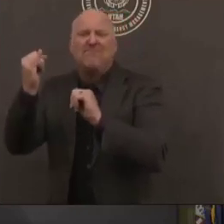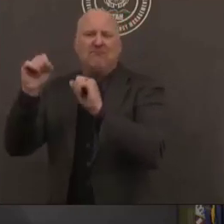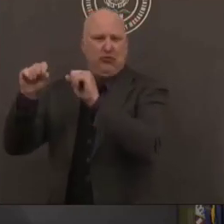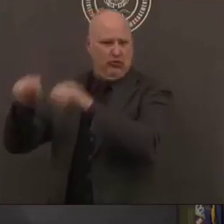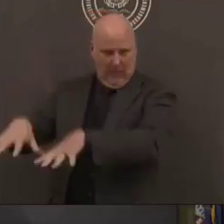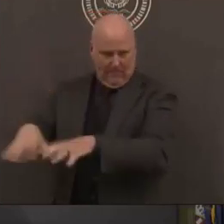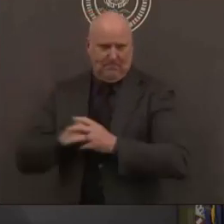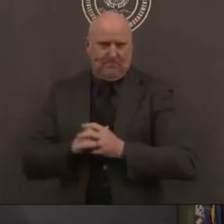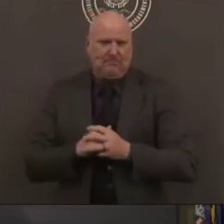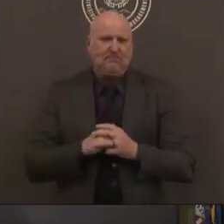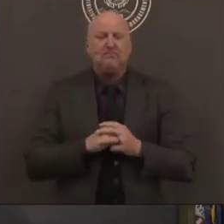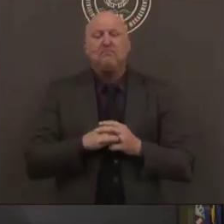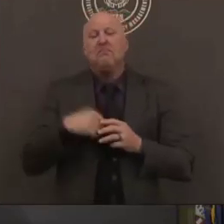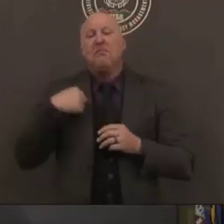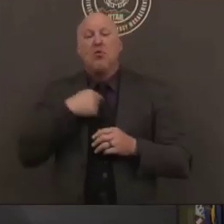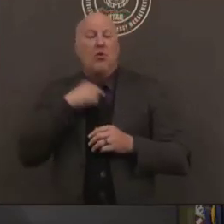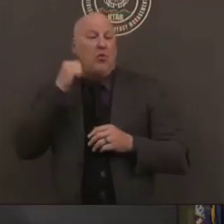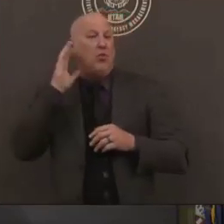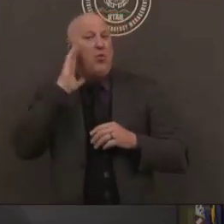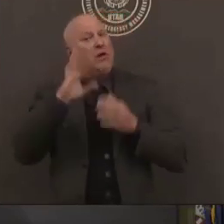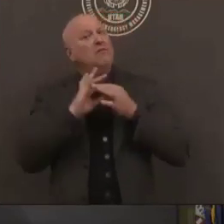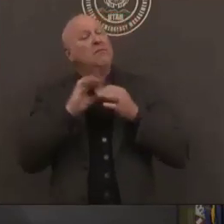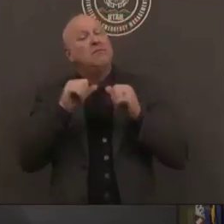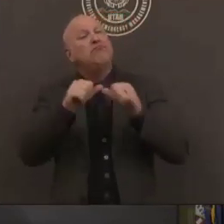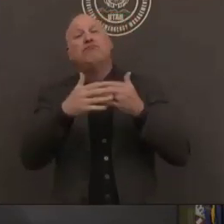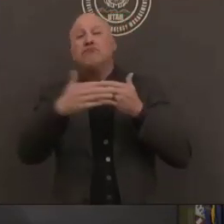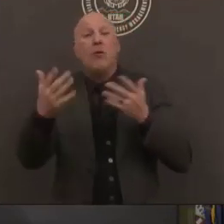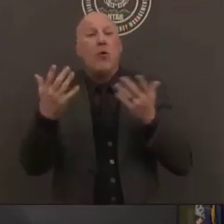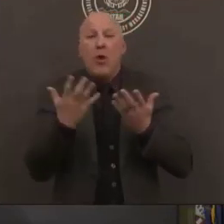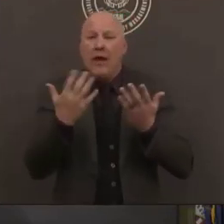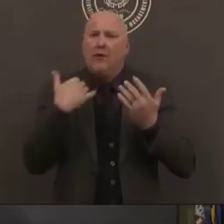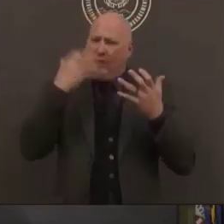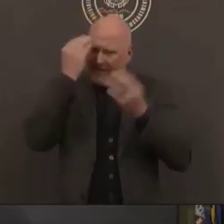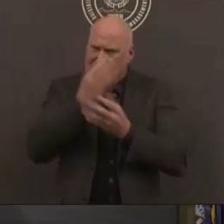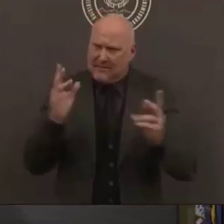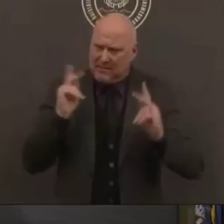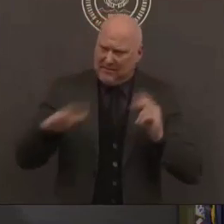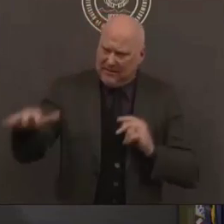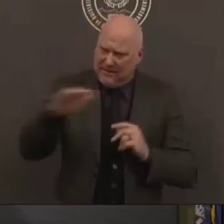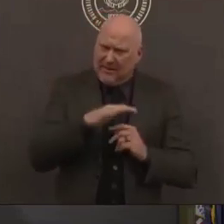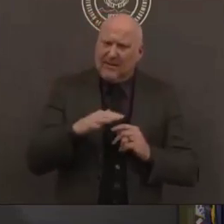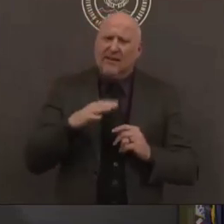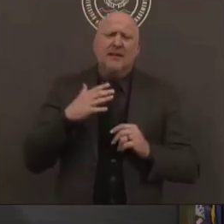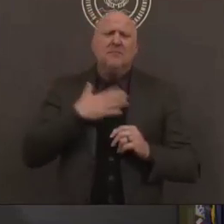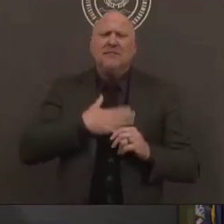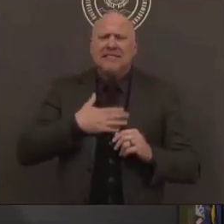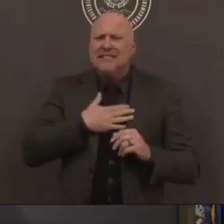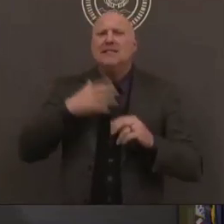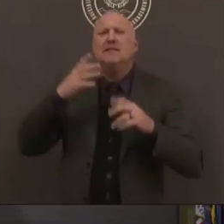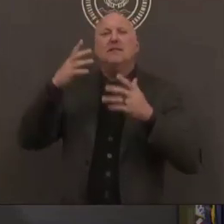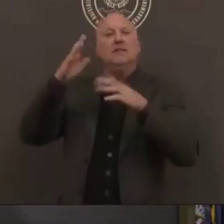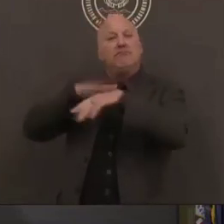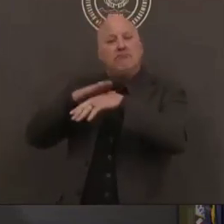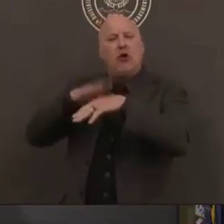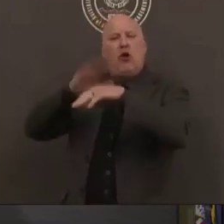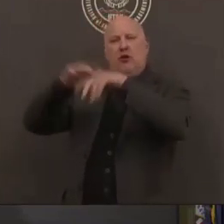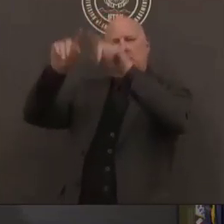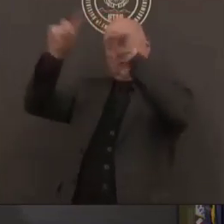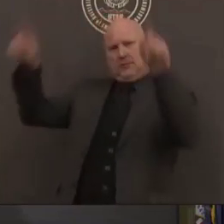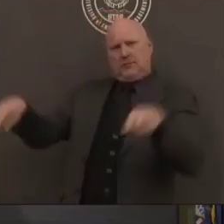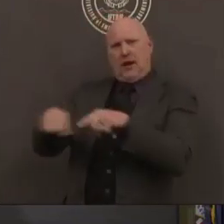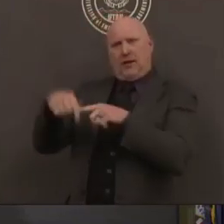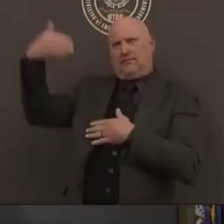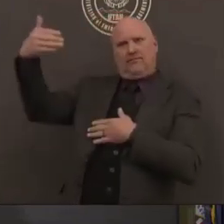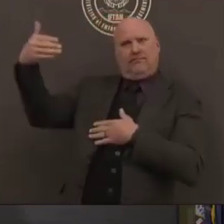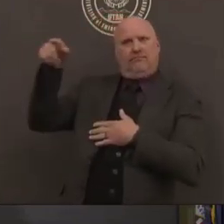the messages available only on variable message signs on certain roadways in the state, so that motorists will still be